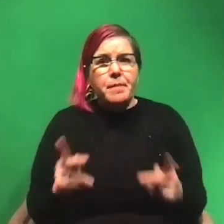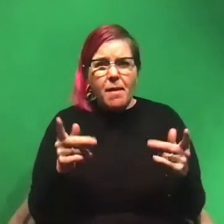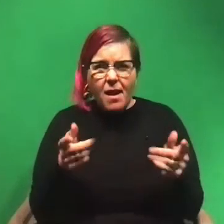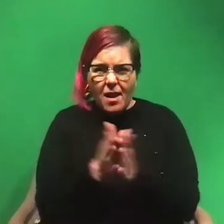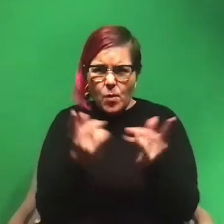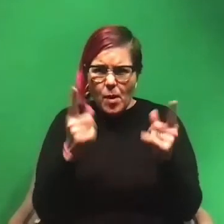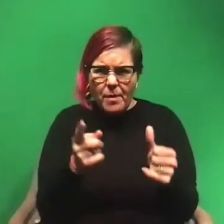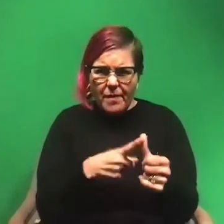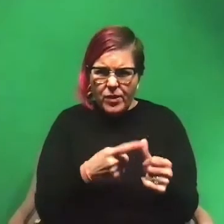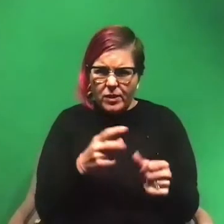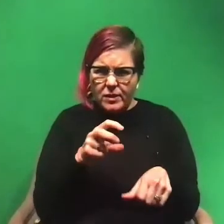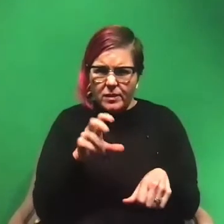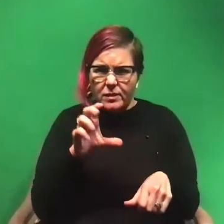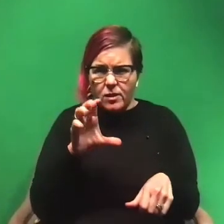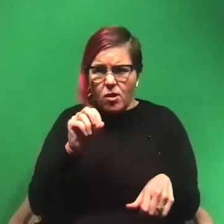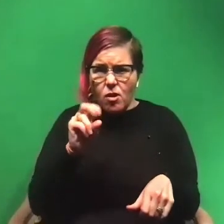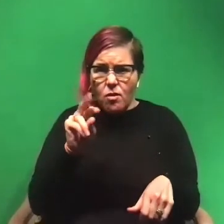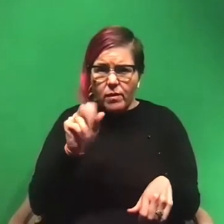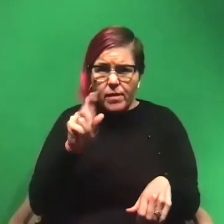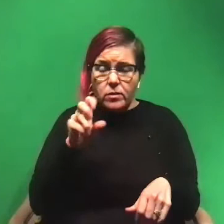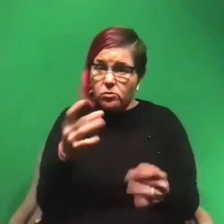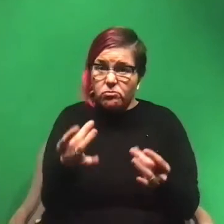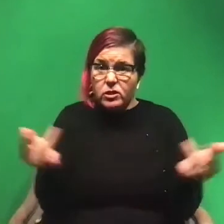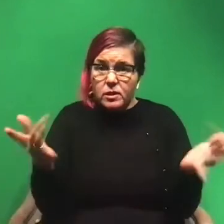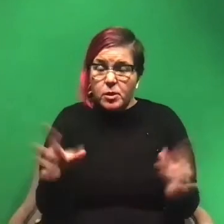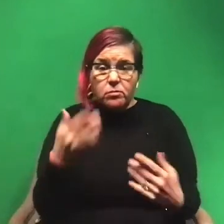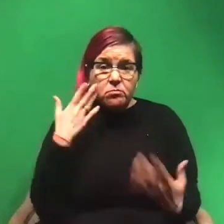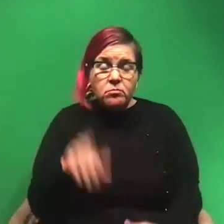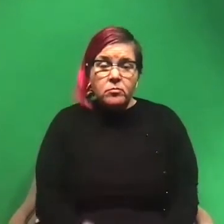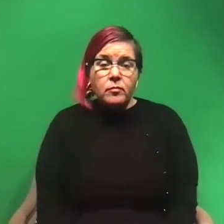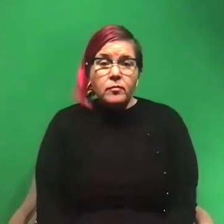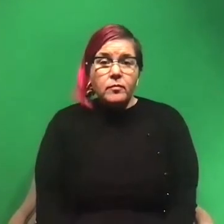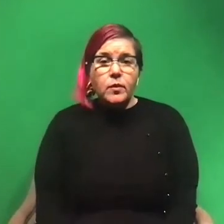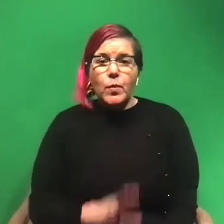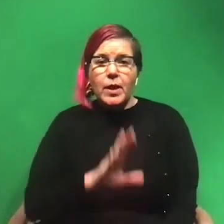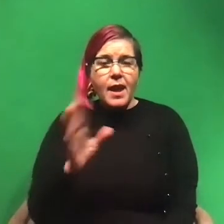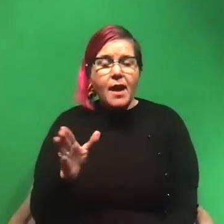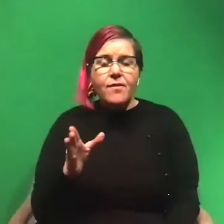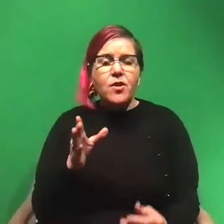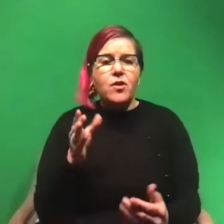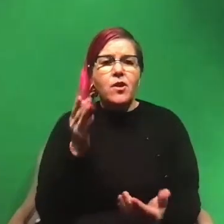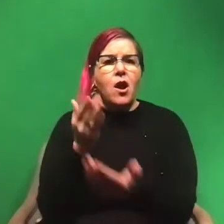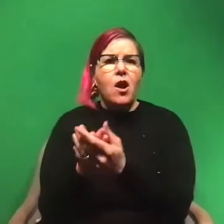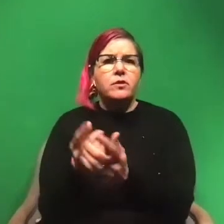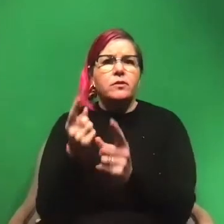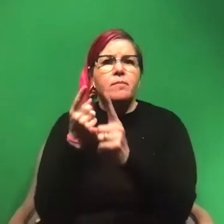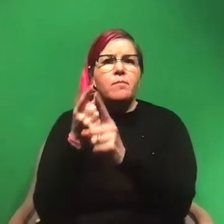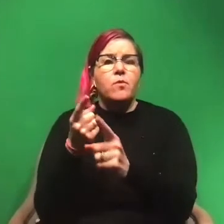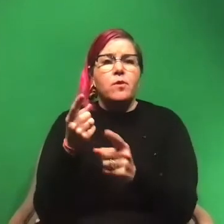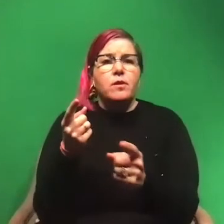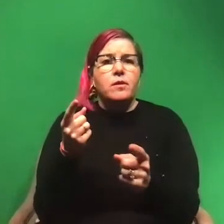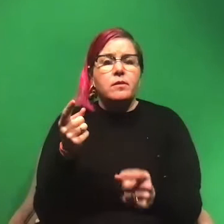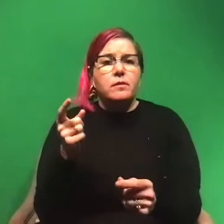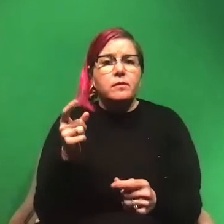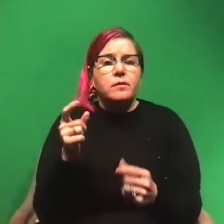it just disappeared. So we don't know. We never got to the point where like it is needed right